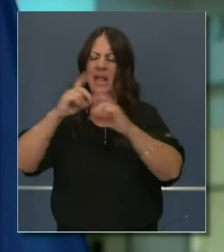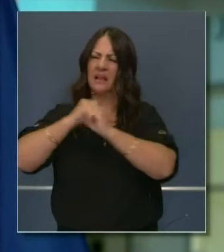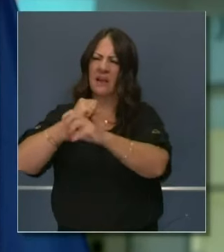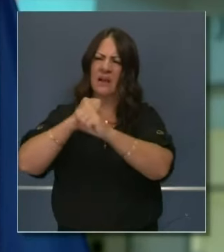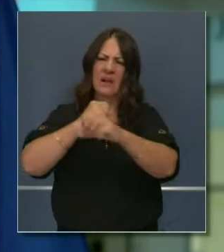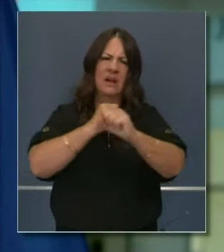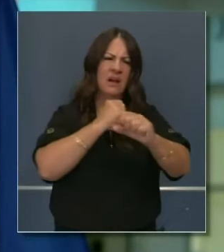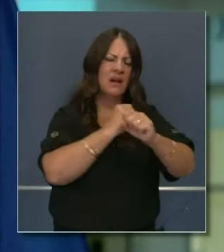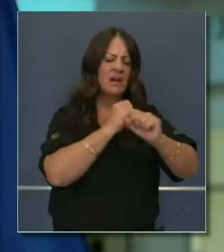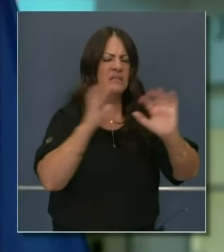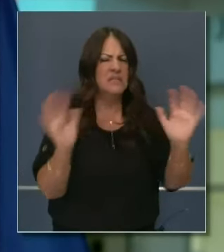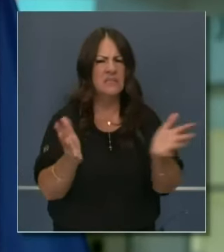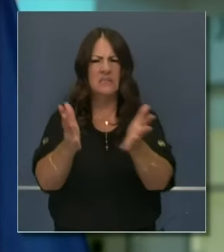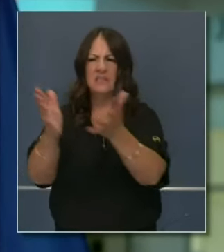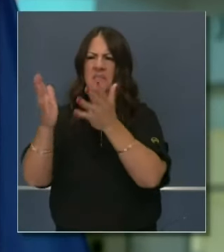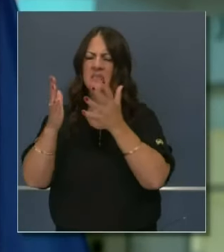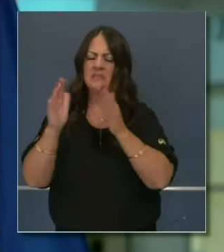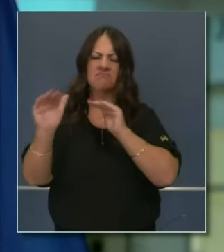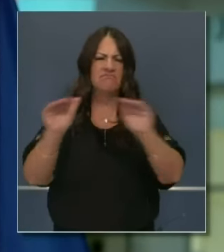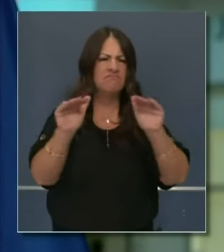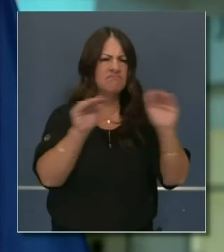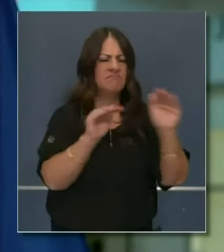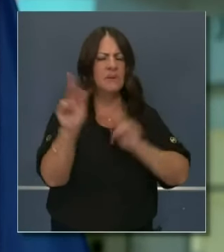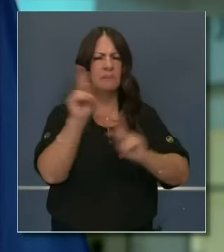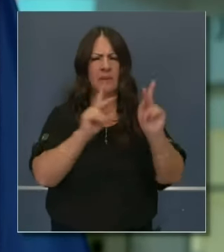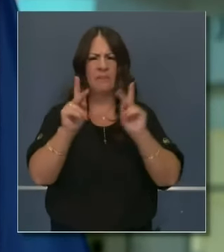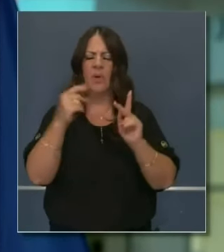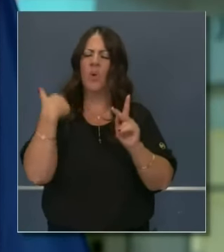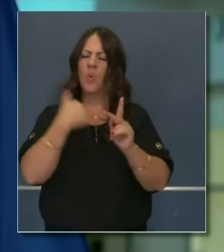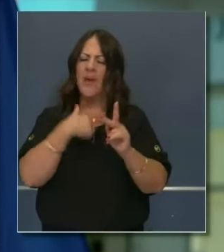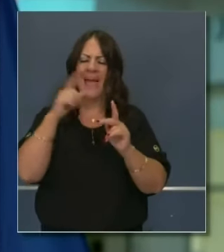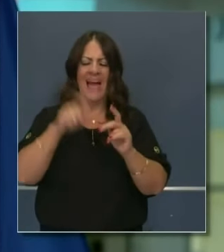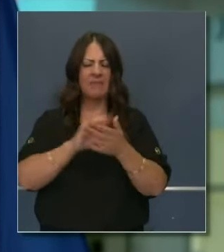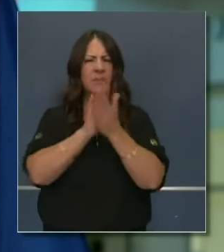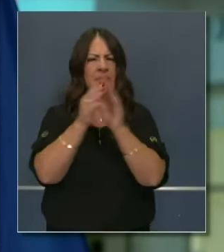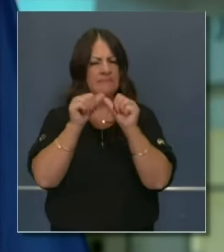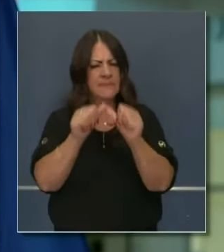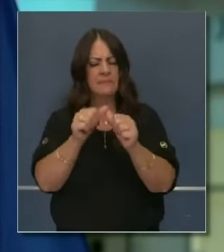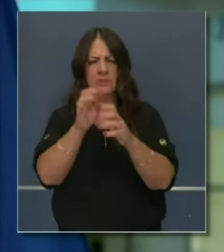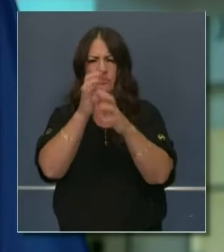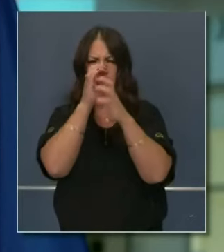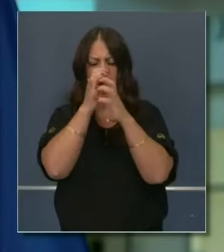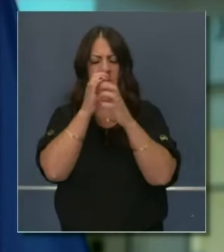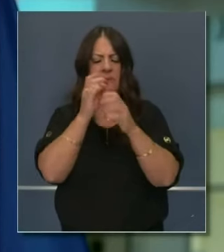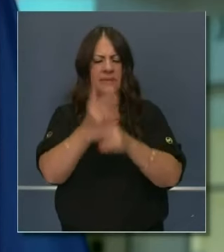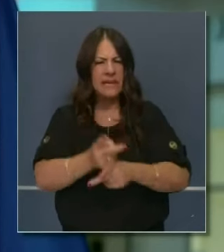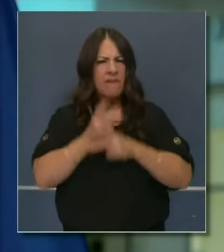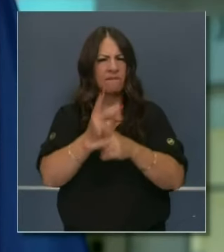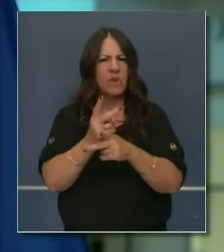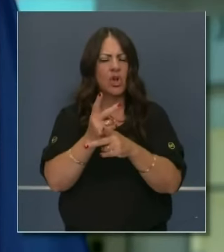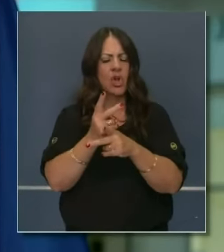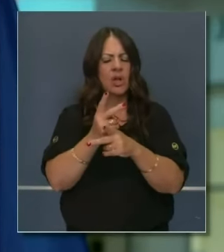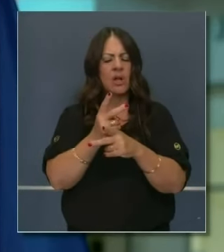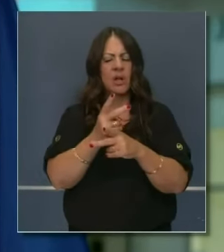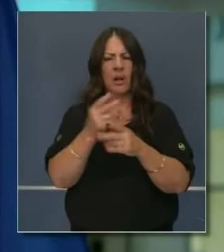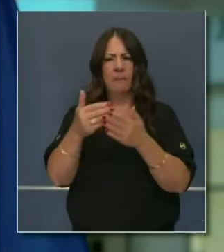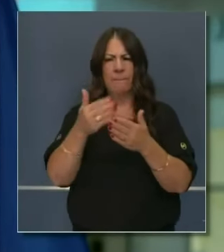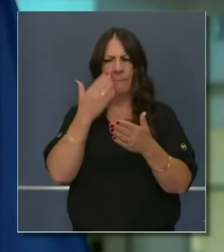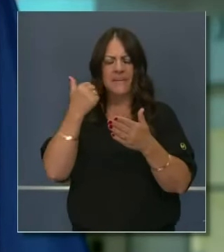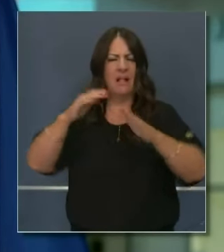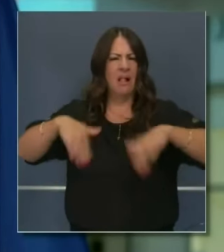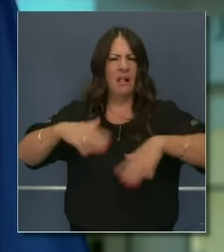in a trusted way, just as the governor mentioned that we'll need to do and double down on as we work through the vaccine